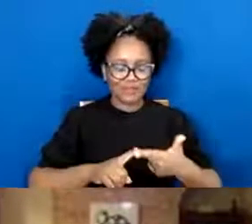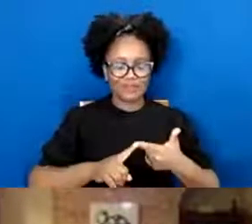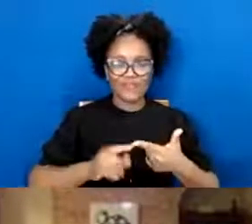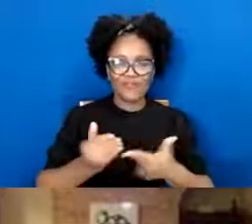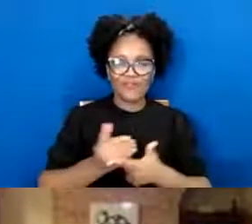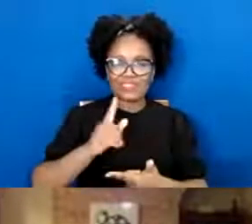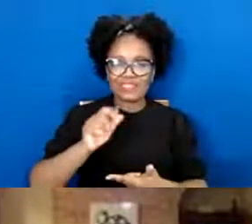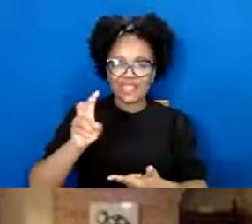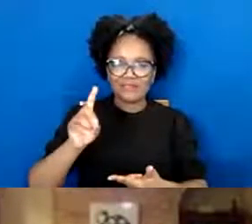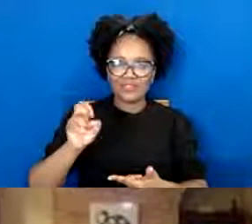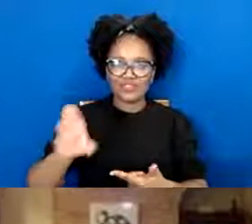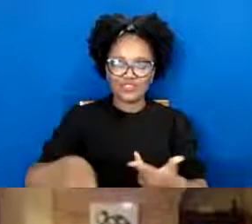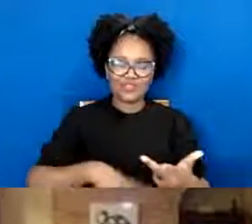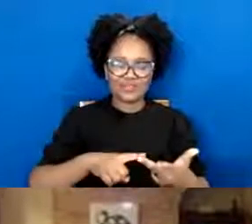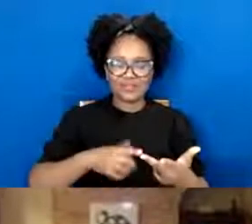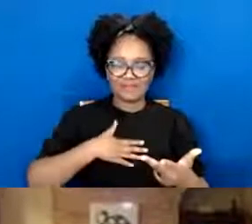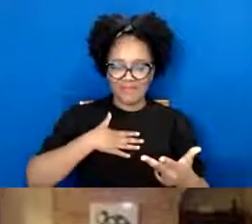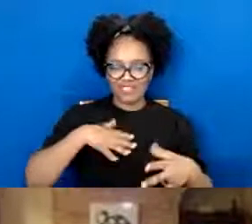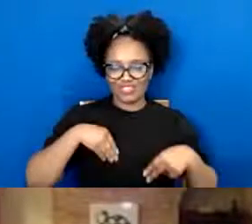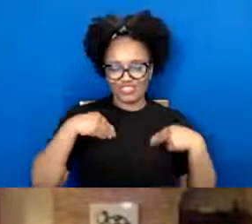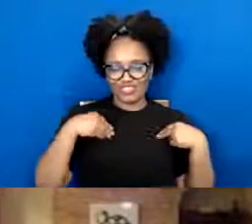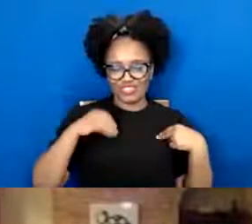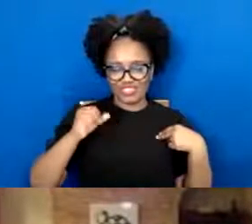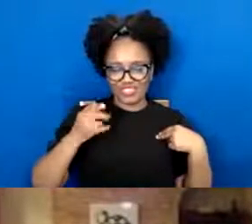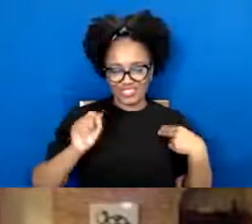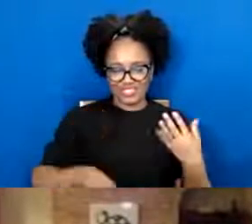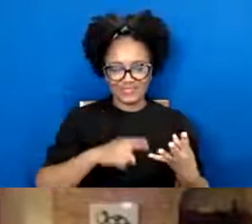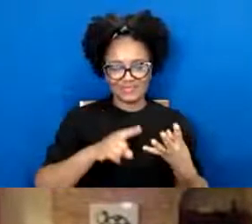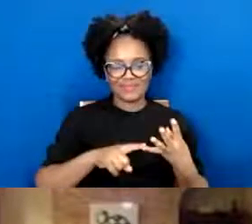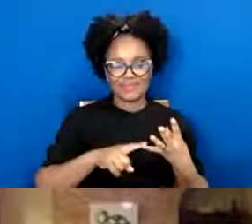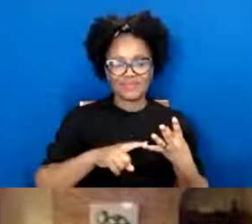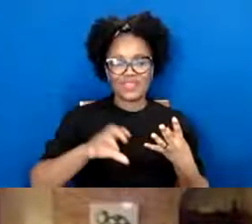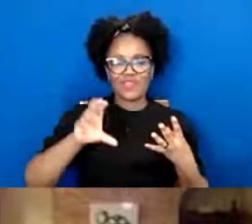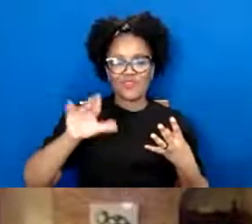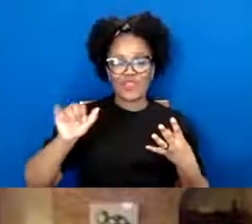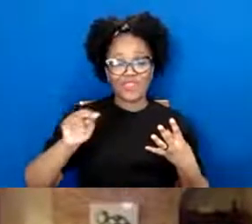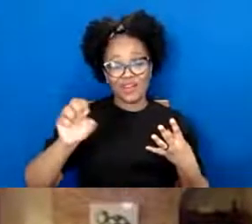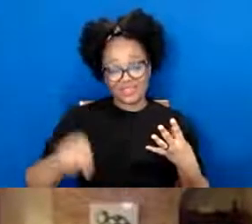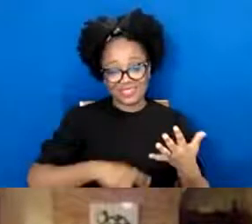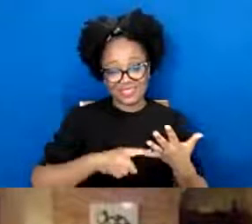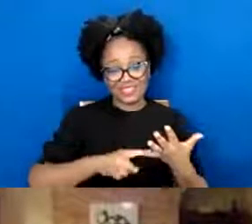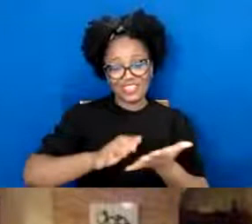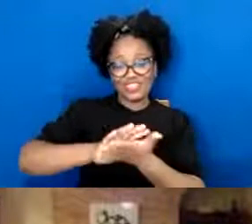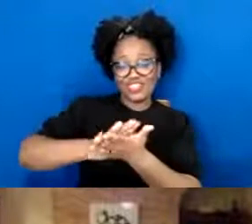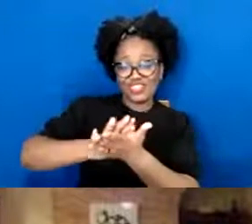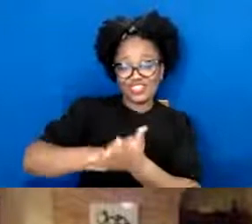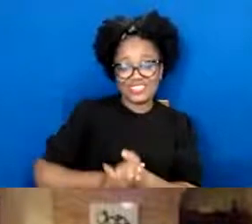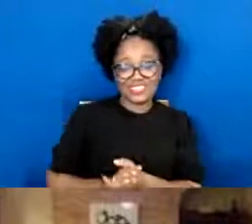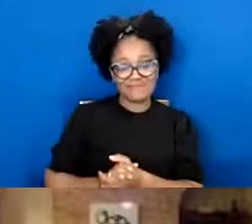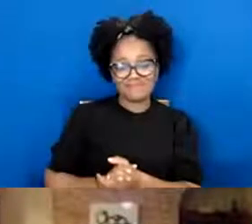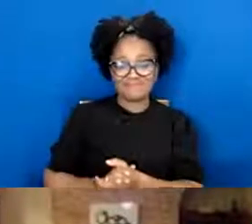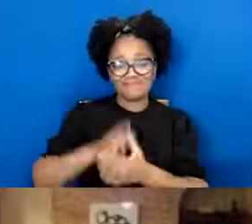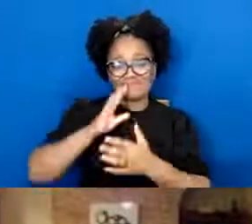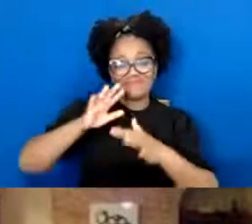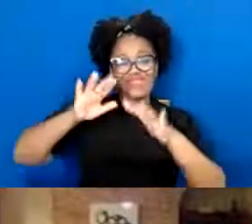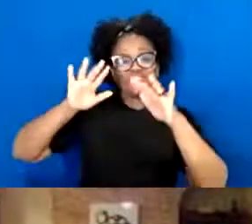cheese. I eat too much cheese. Snow, flatulence, and bacon. Ooh, I